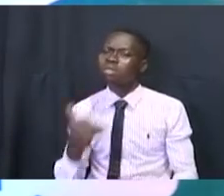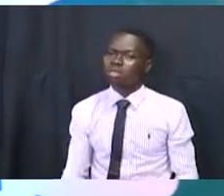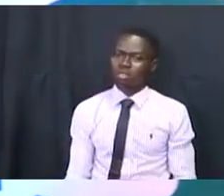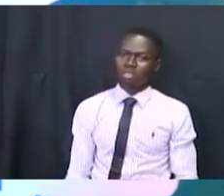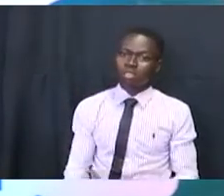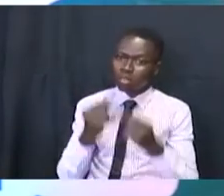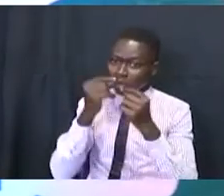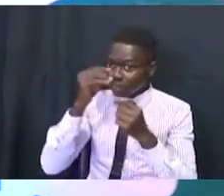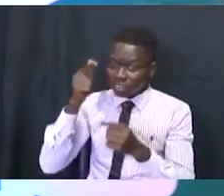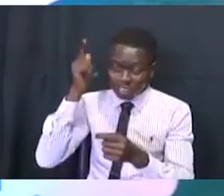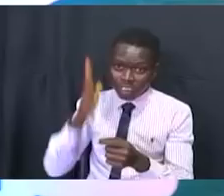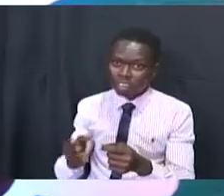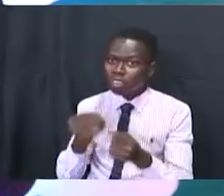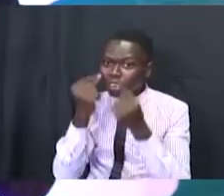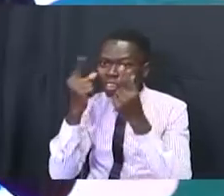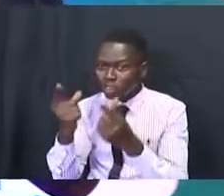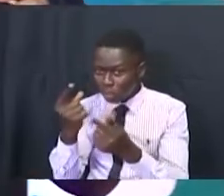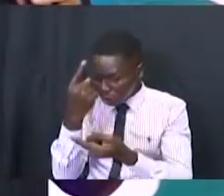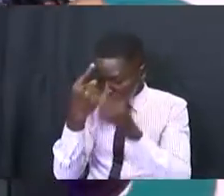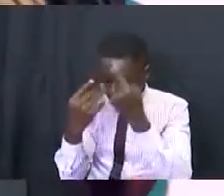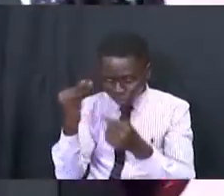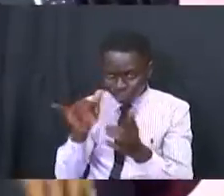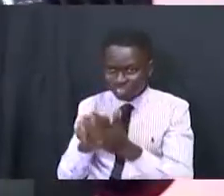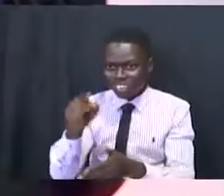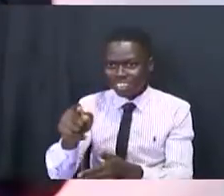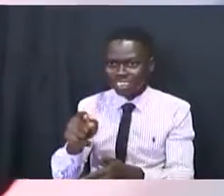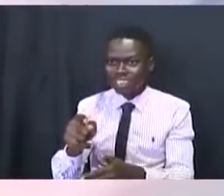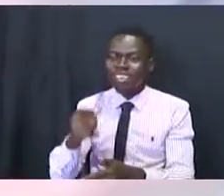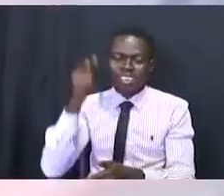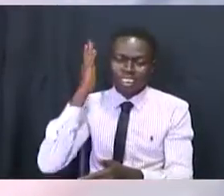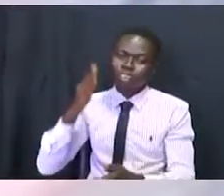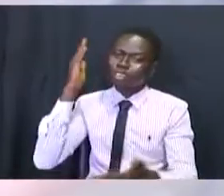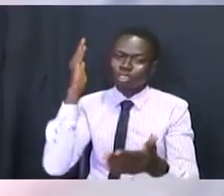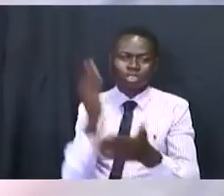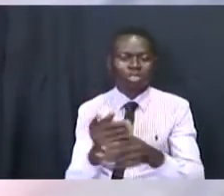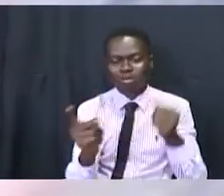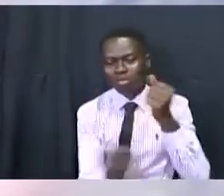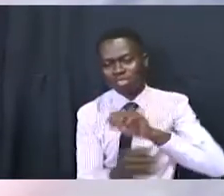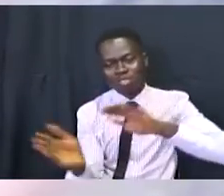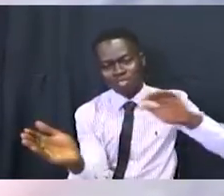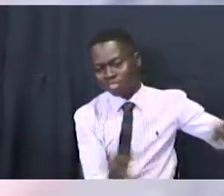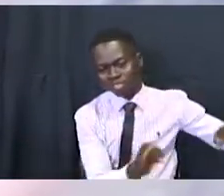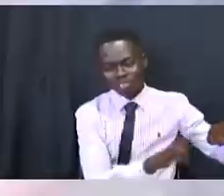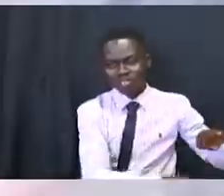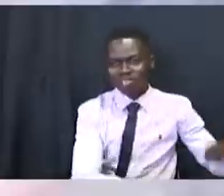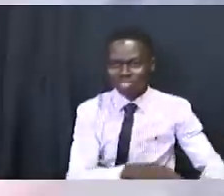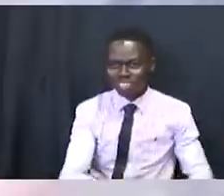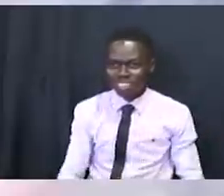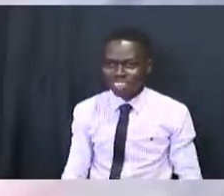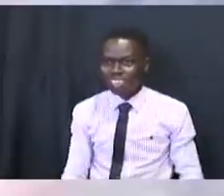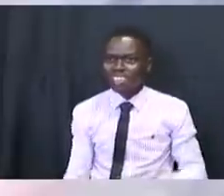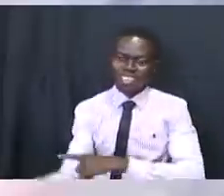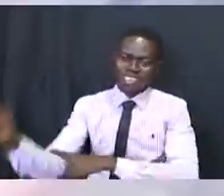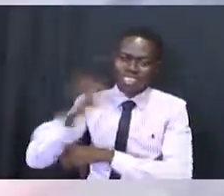But the man left, because of me, he left the case. He just walked away. The day I heard that he was